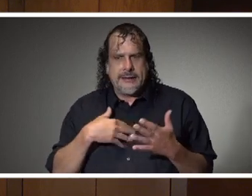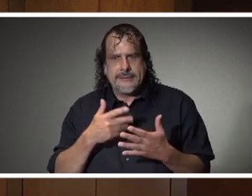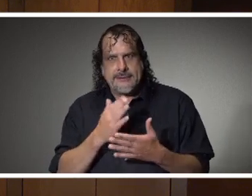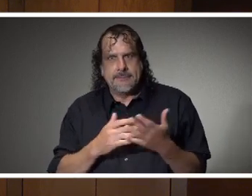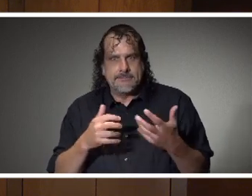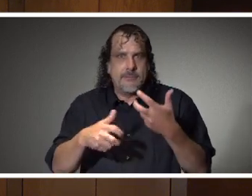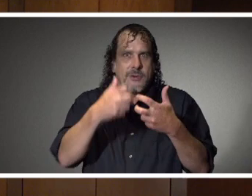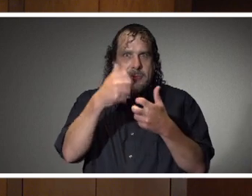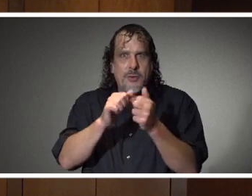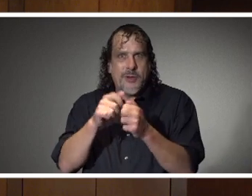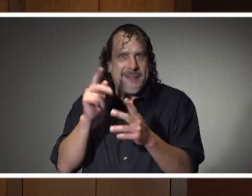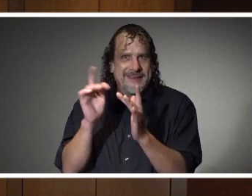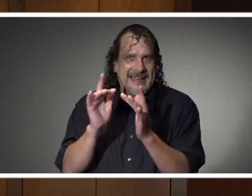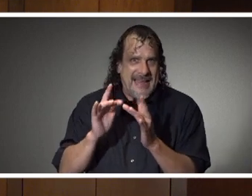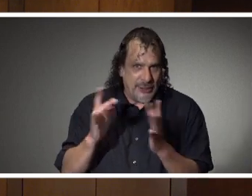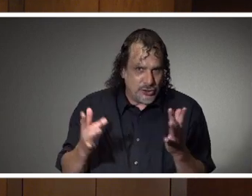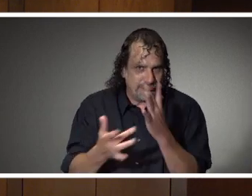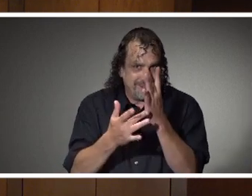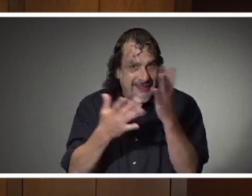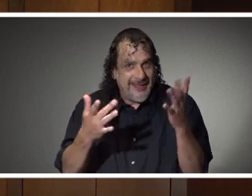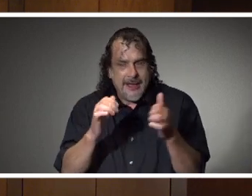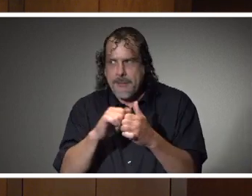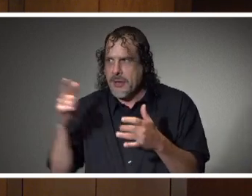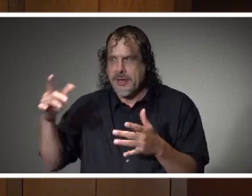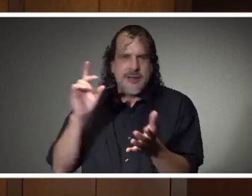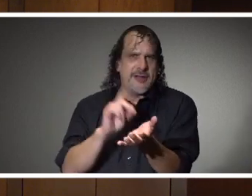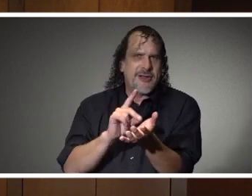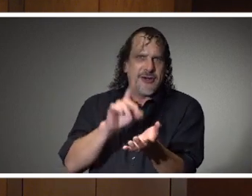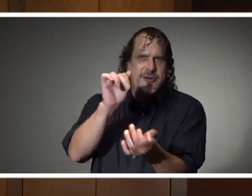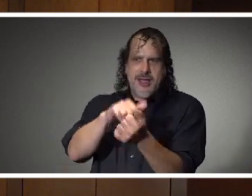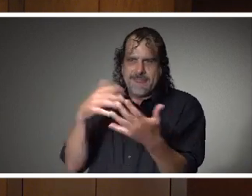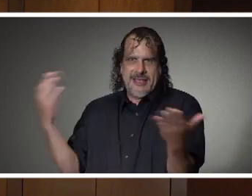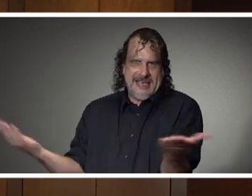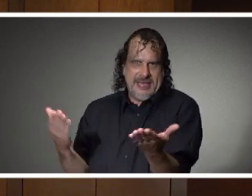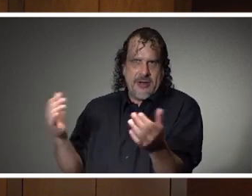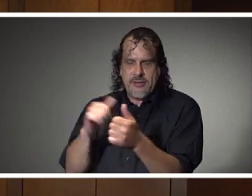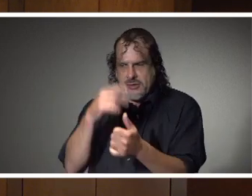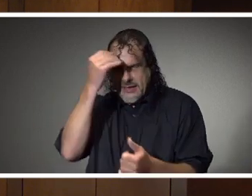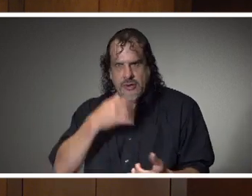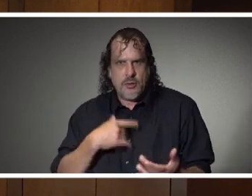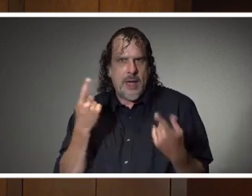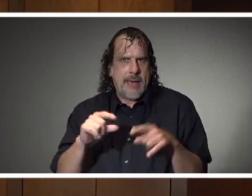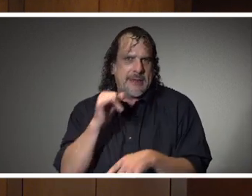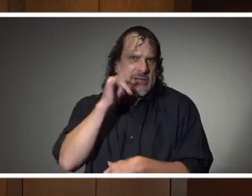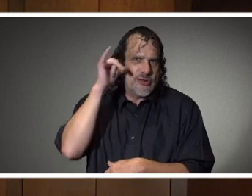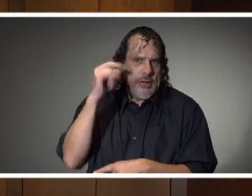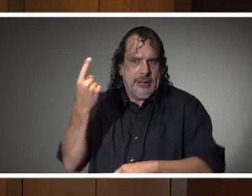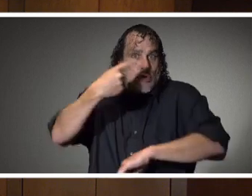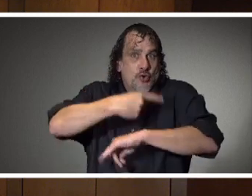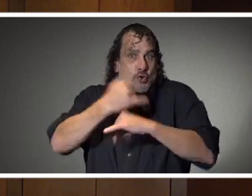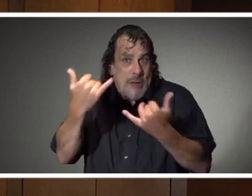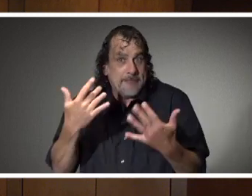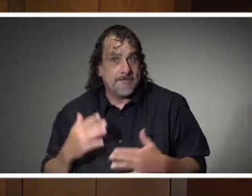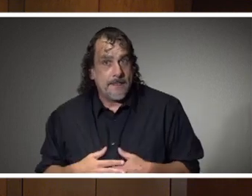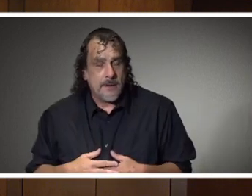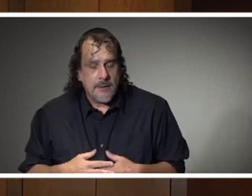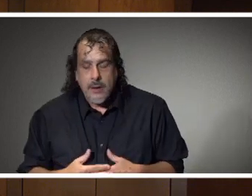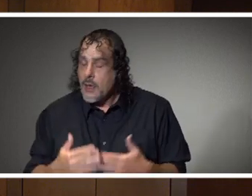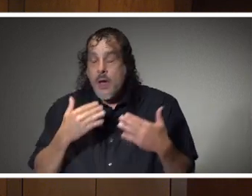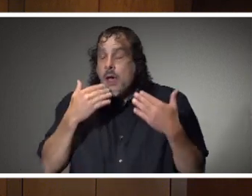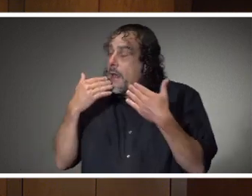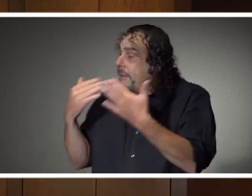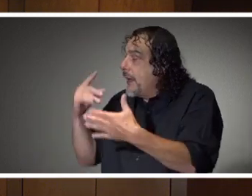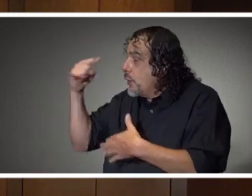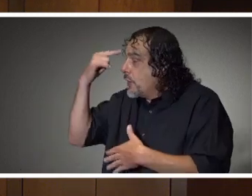the technology, but Dr. Dobbs is here to give us an update on what's occurred over the last couple of days. All right, thank you so much, Governor, and thank